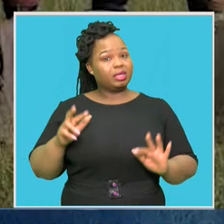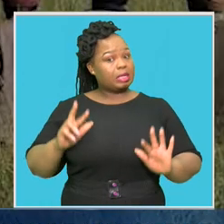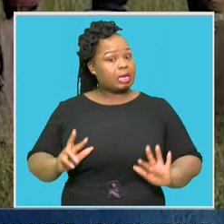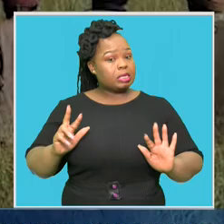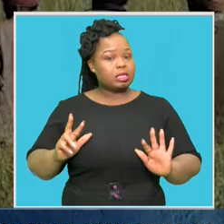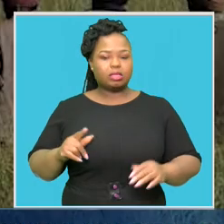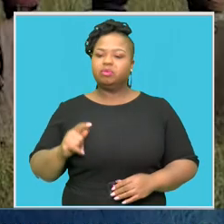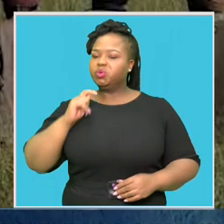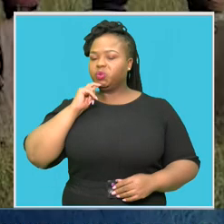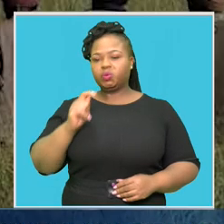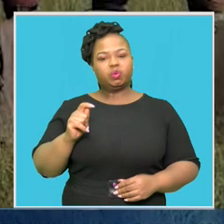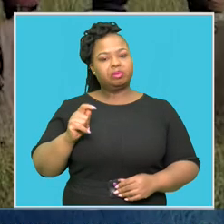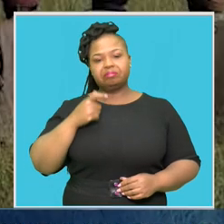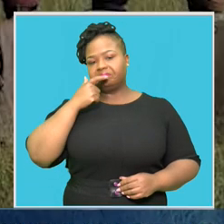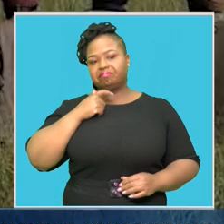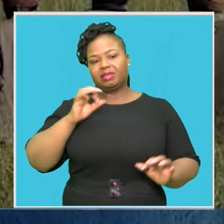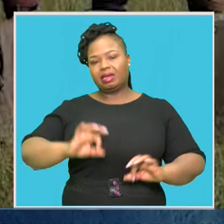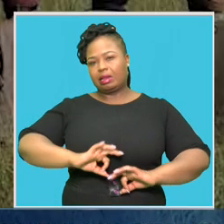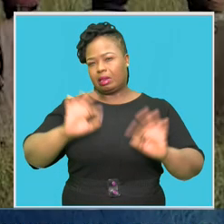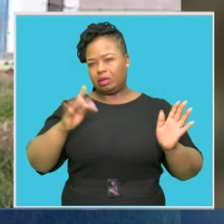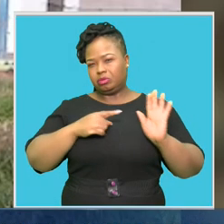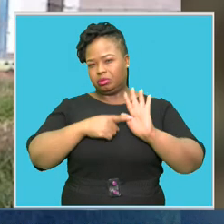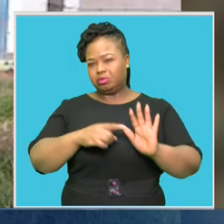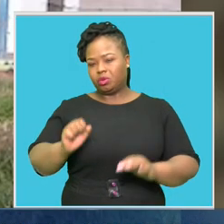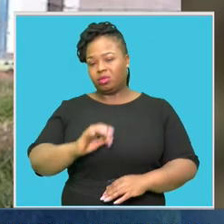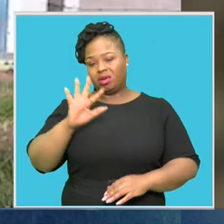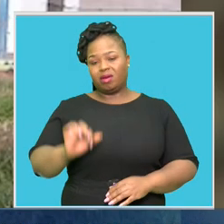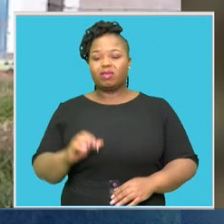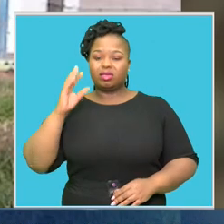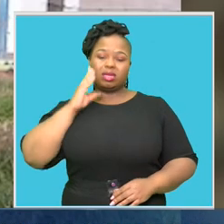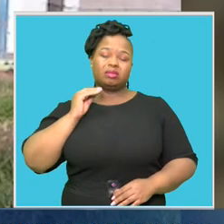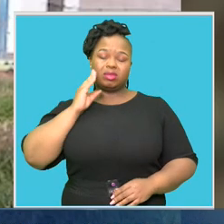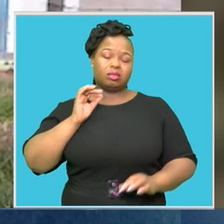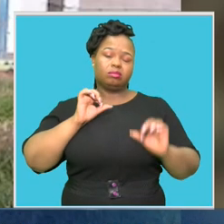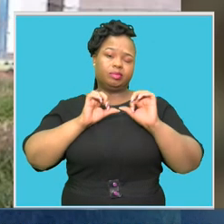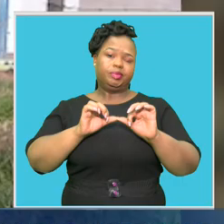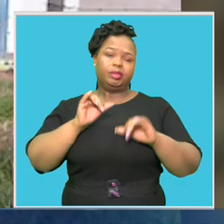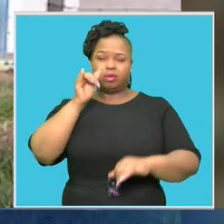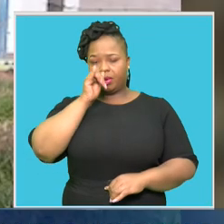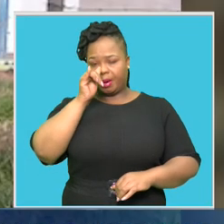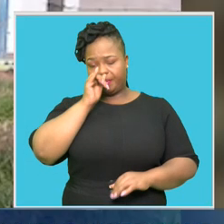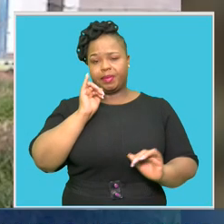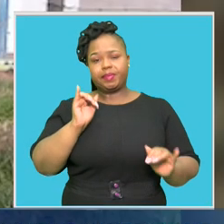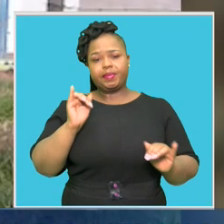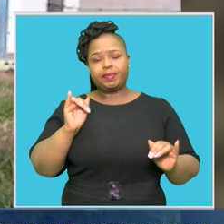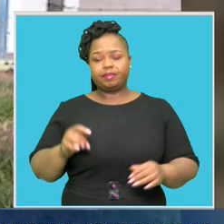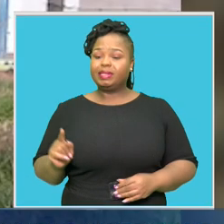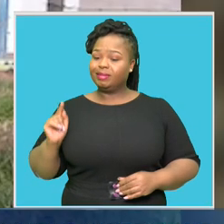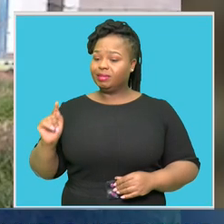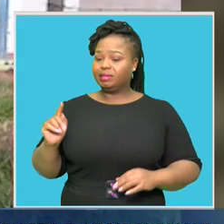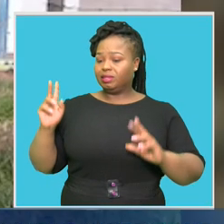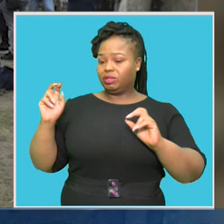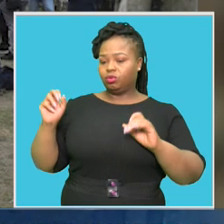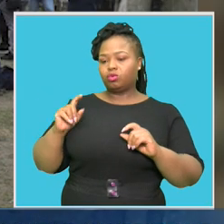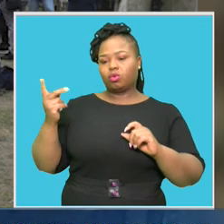is simply and tragically a clear signal that South Africa is facing an ongoing crime emergence This matter needs to